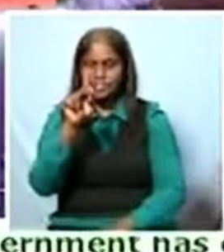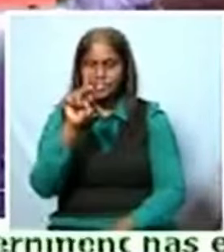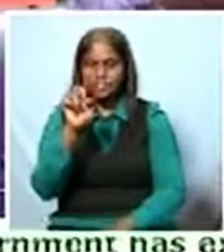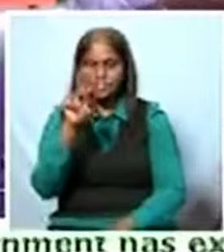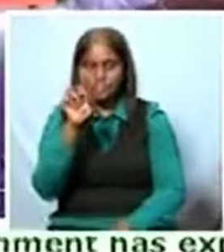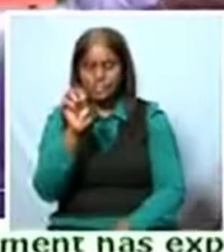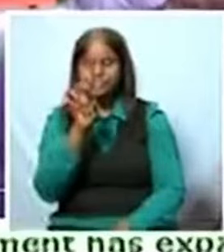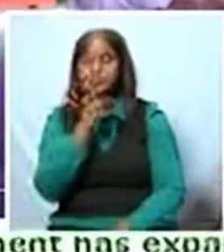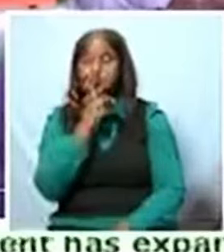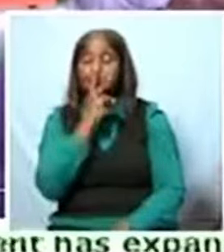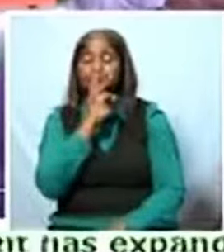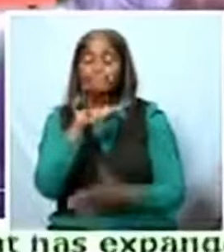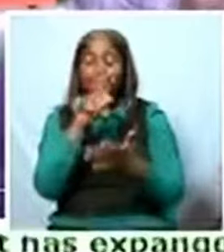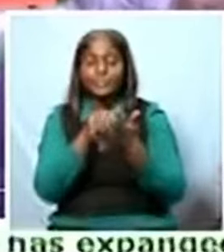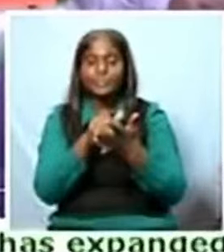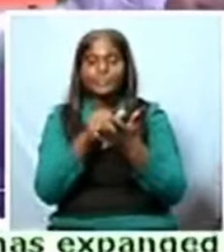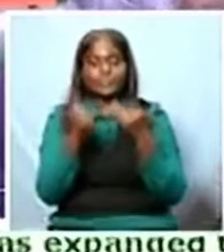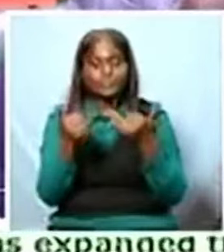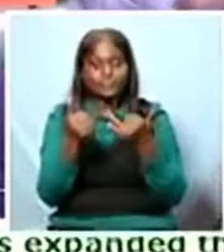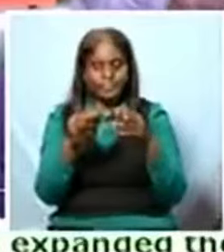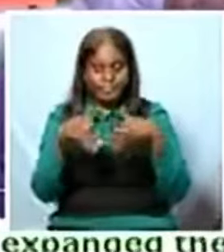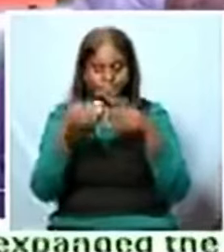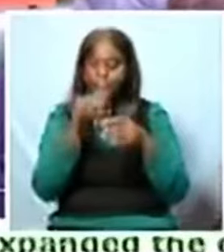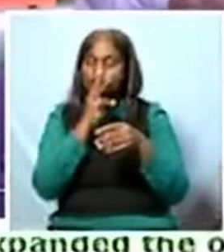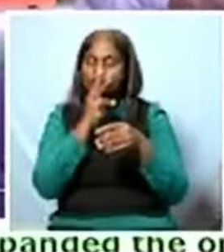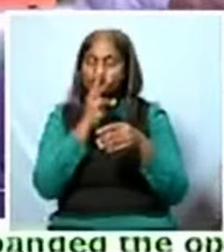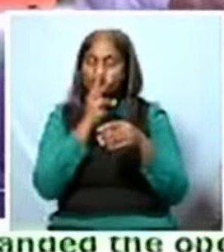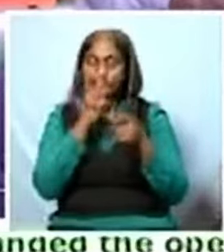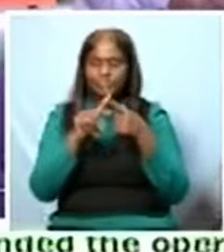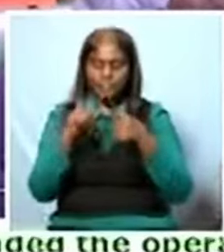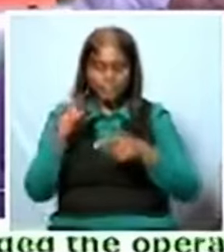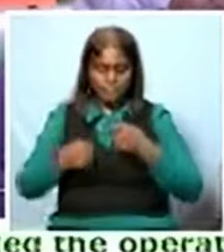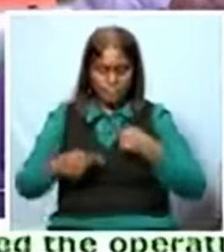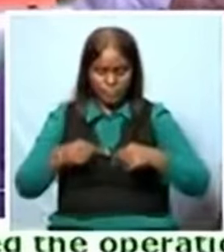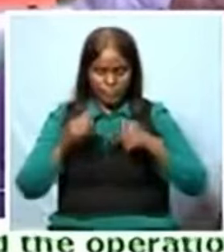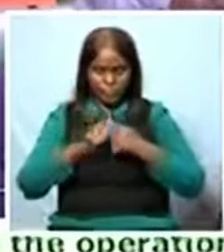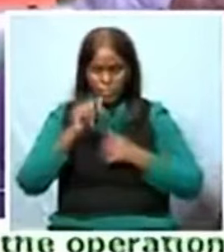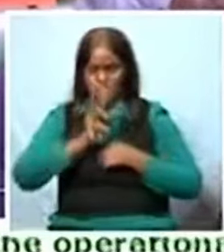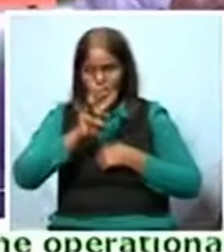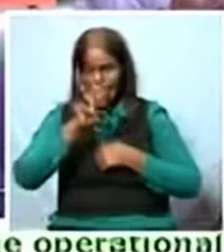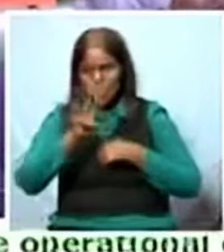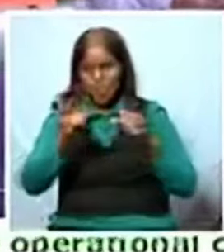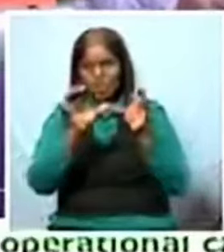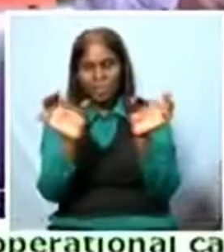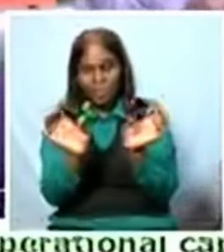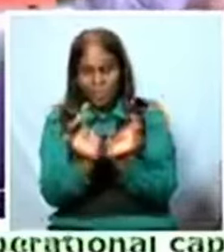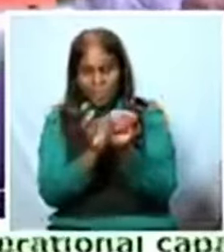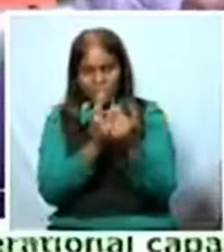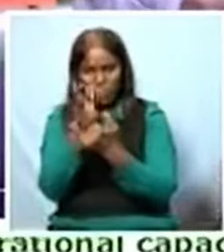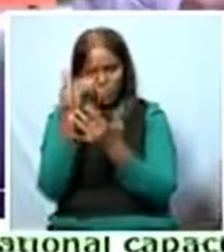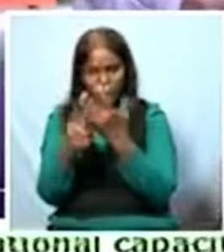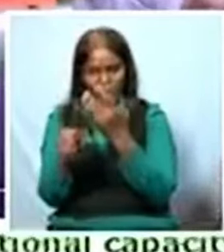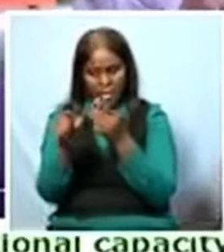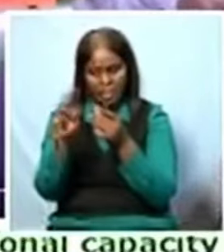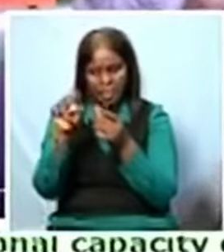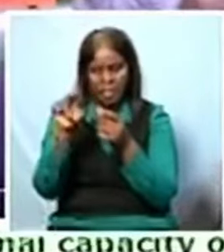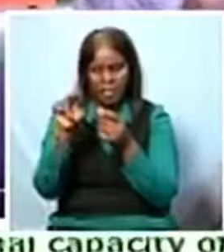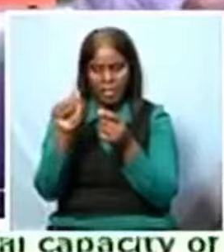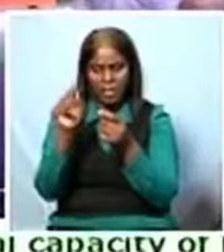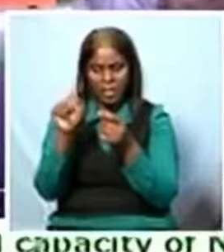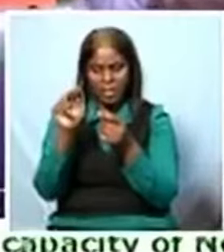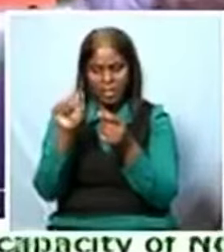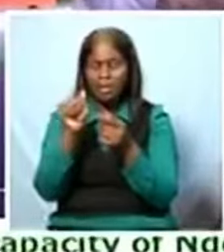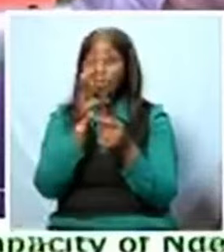Center to enable the facility to supply water to Kamfisa and Lusakile constituencies through the Nkana Water Supply and